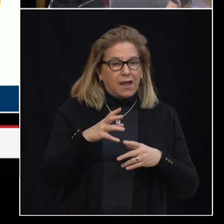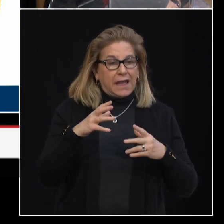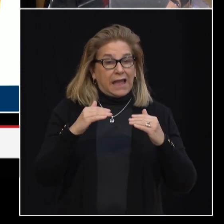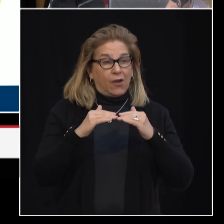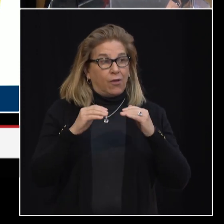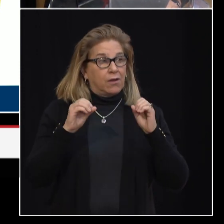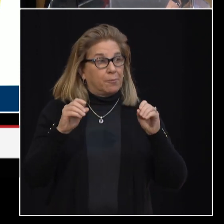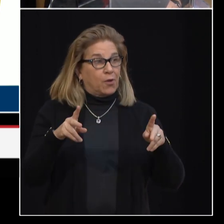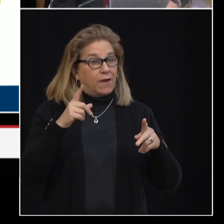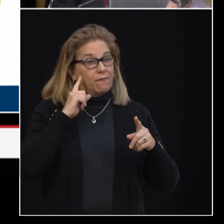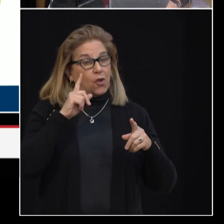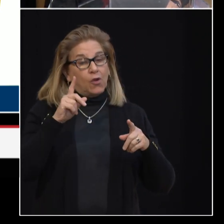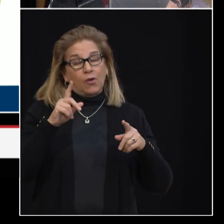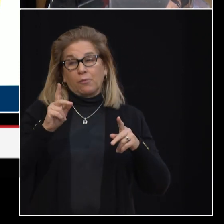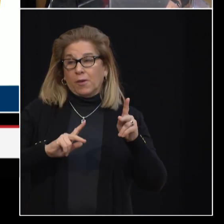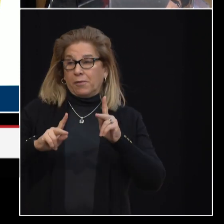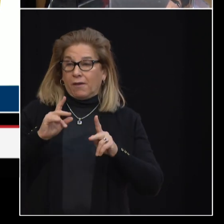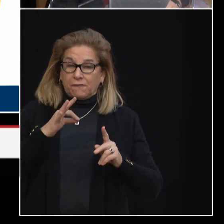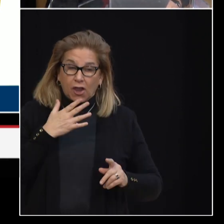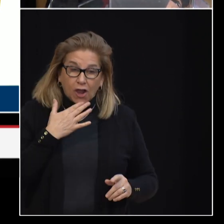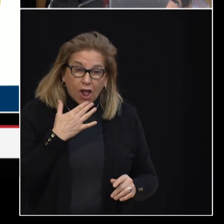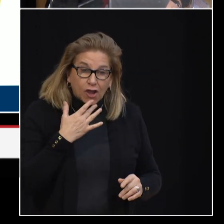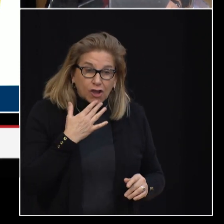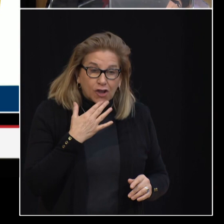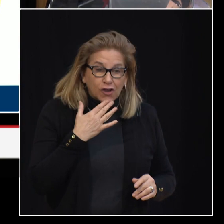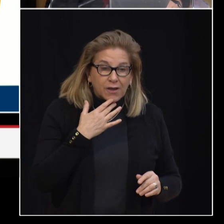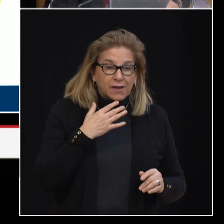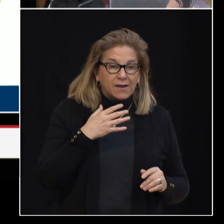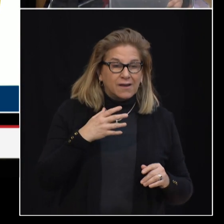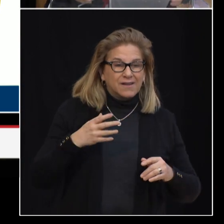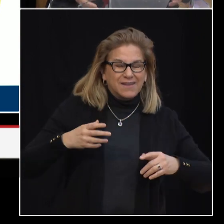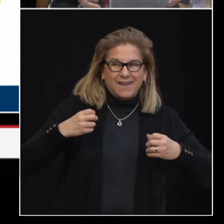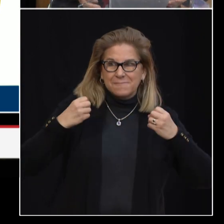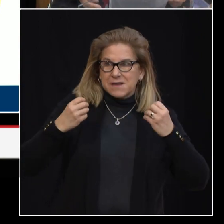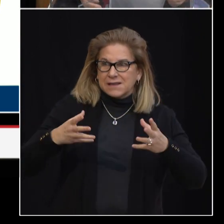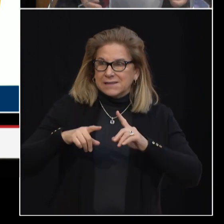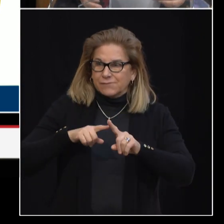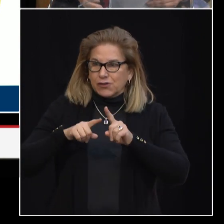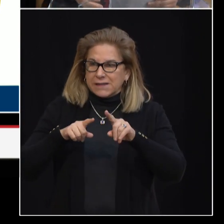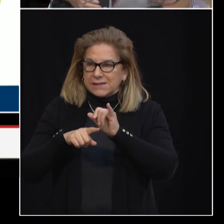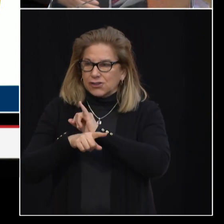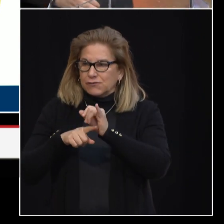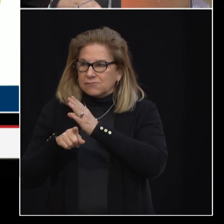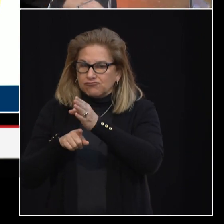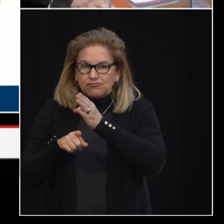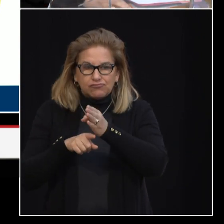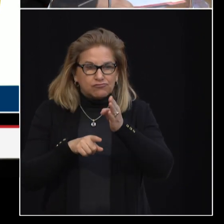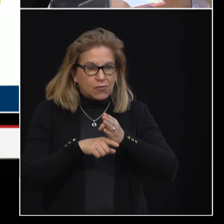and the infrastructure industries. So Mayor, I promise you we will keep on winning. Thank you, everyone.